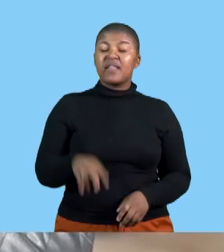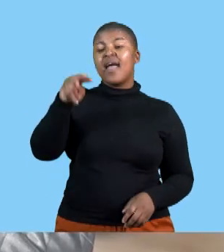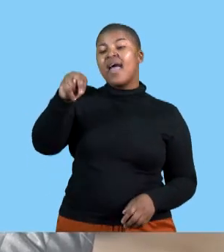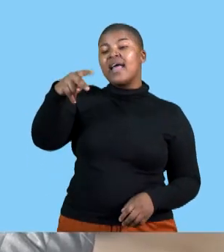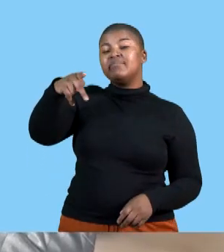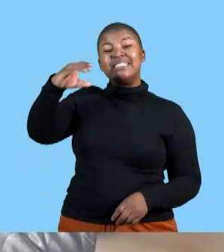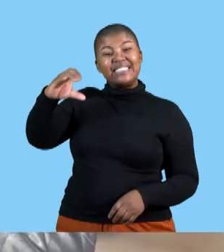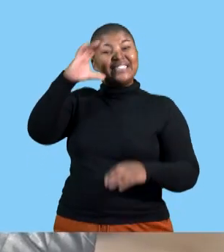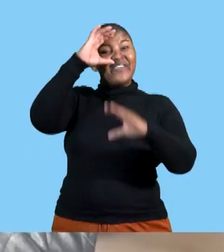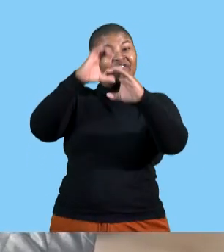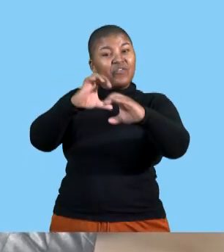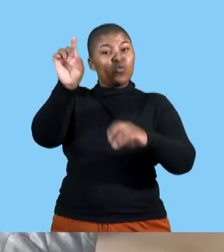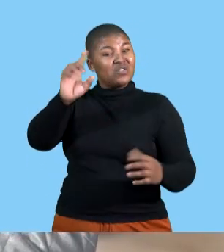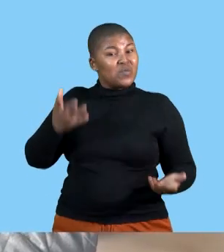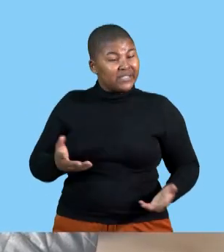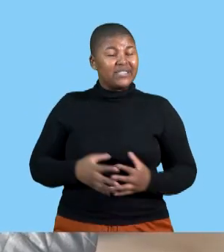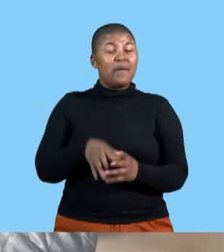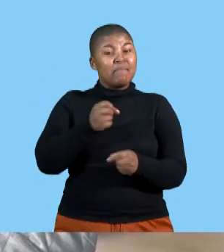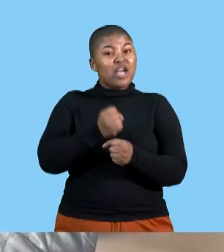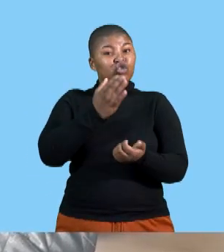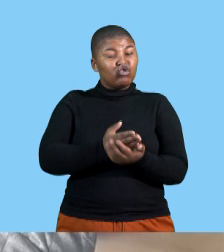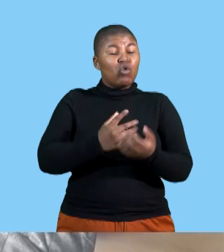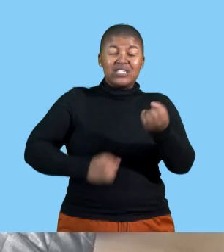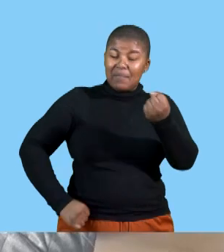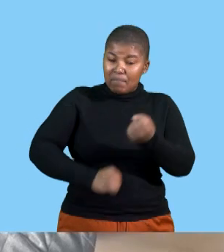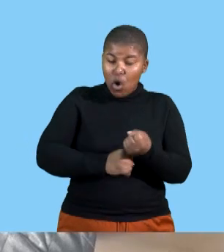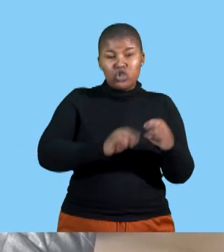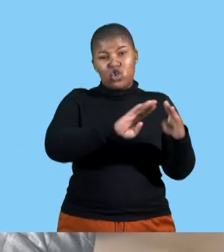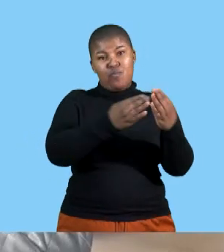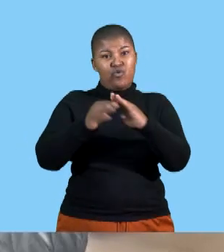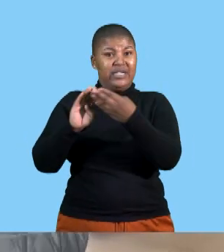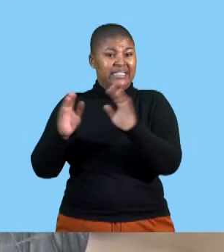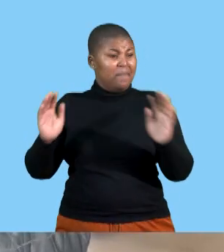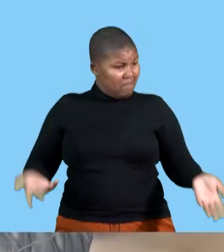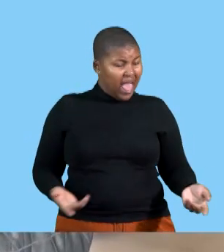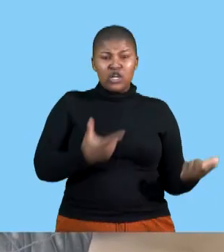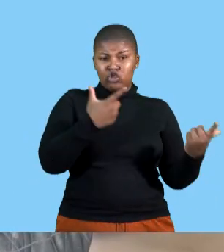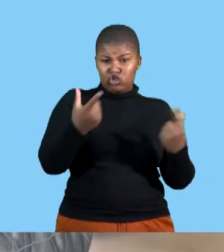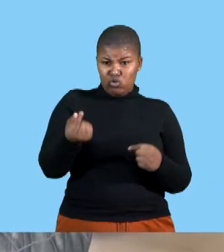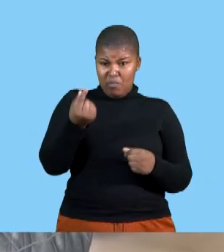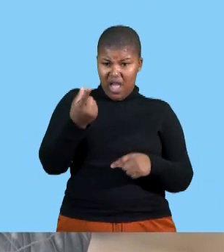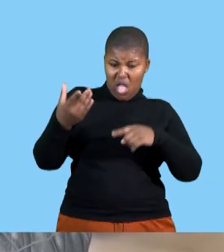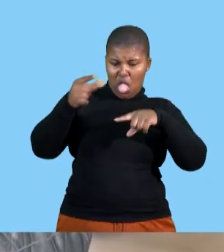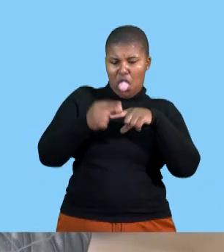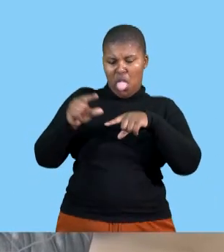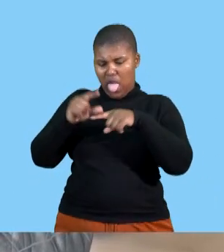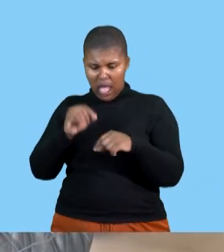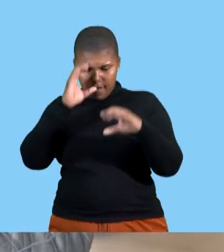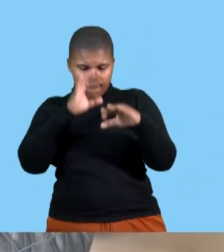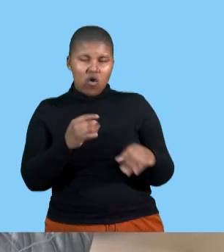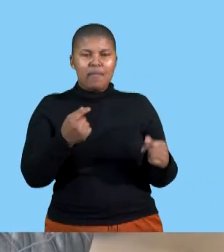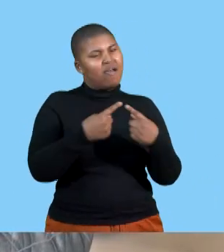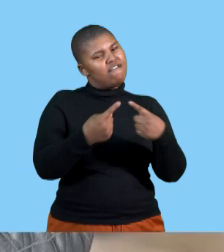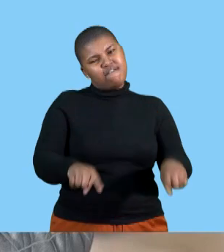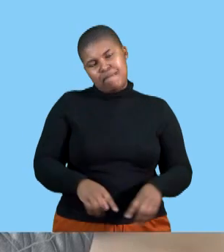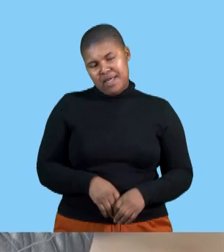aim of this company is to benefit the society and not merely to make a profit. It's not operated for financial